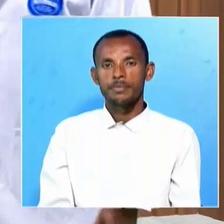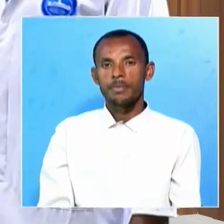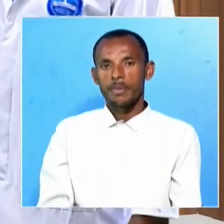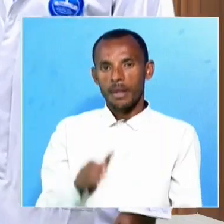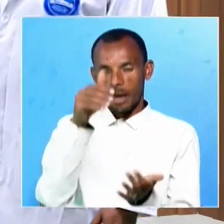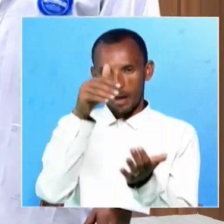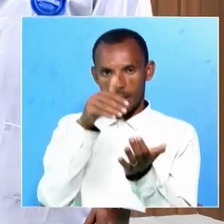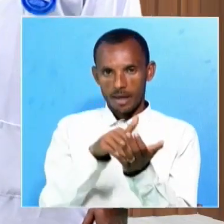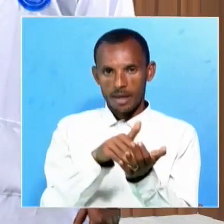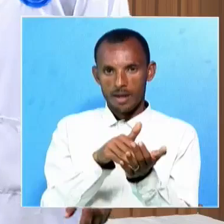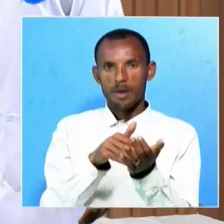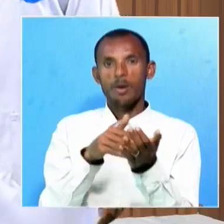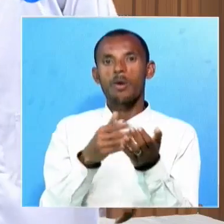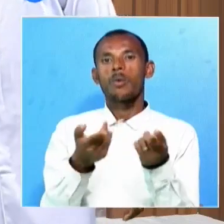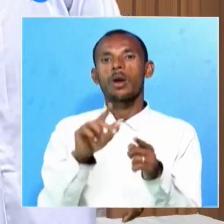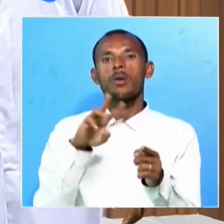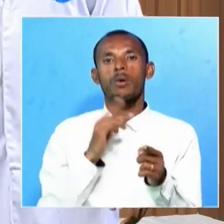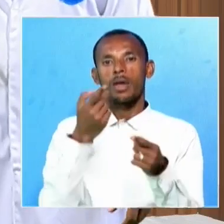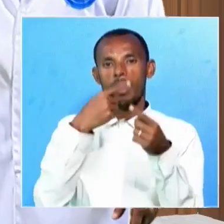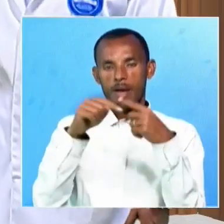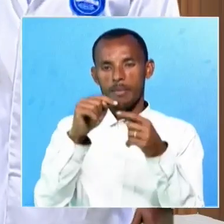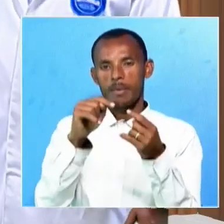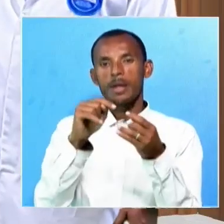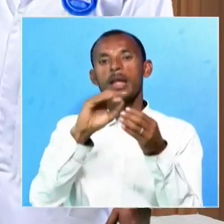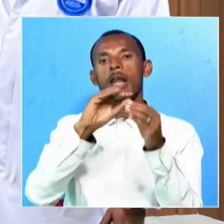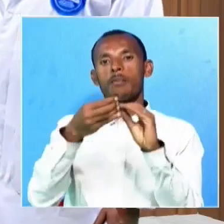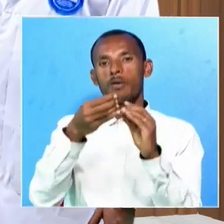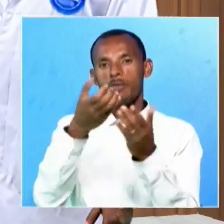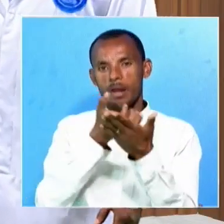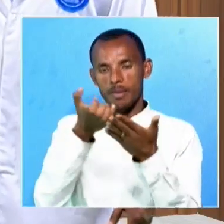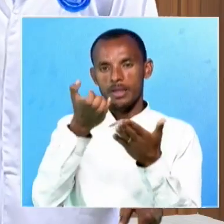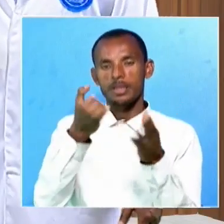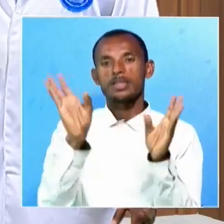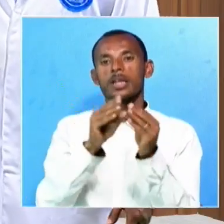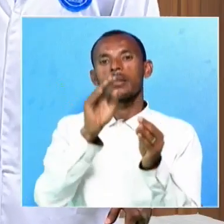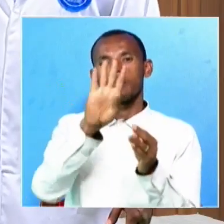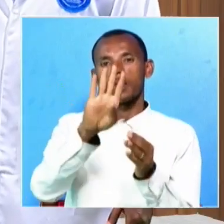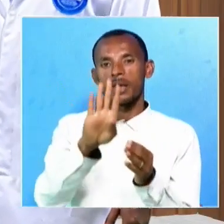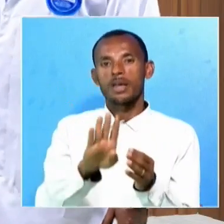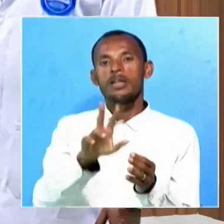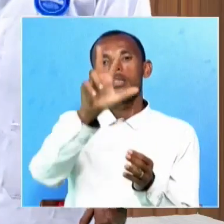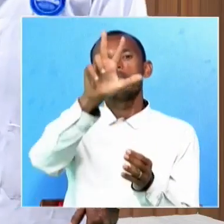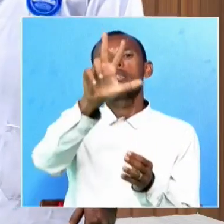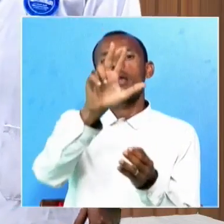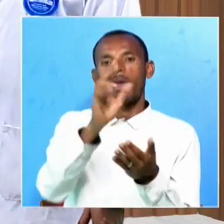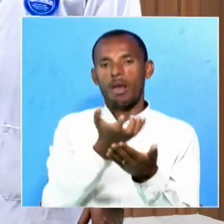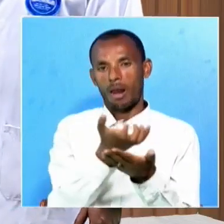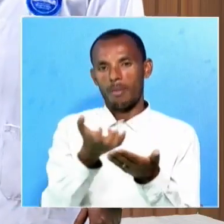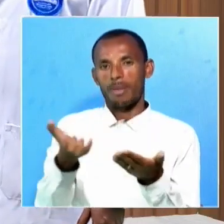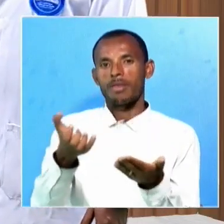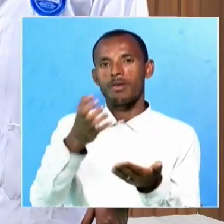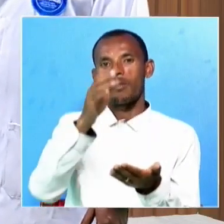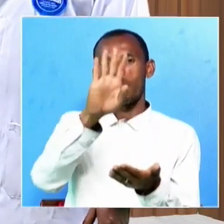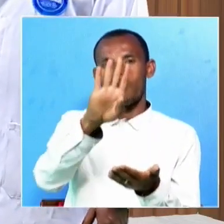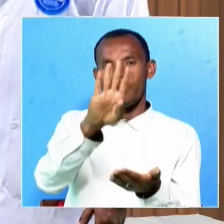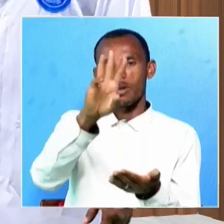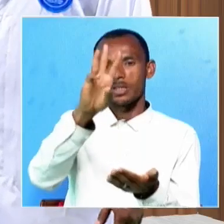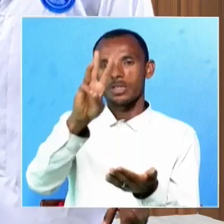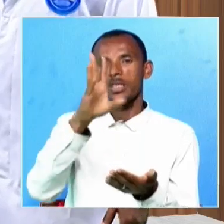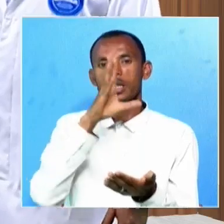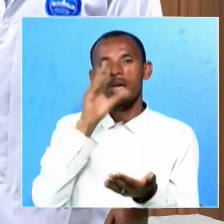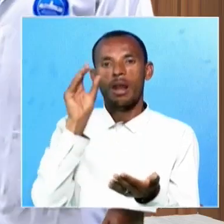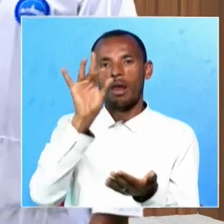Again, when you count the number of elements of set B, it contains 3 elements, 4, 6, and